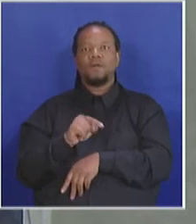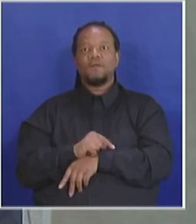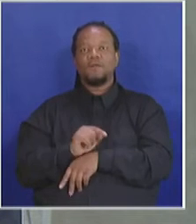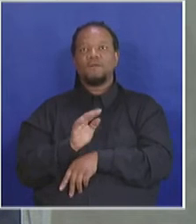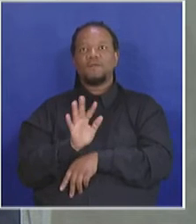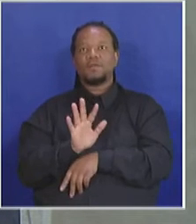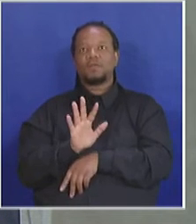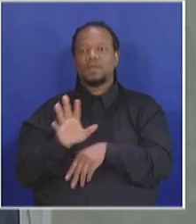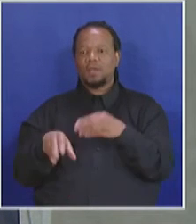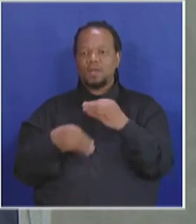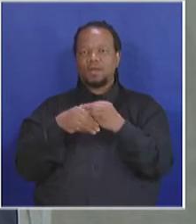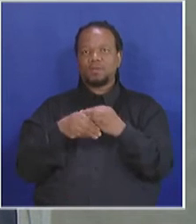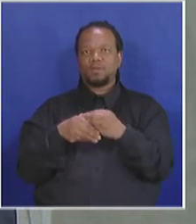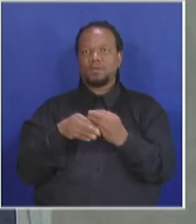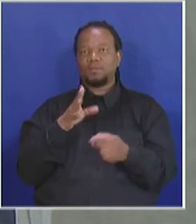the 15 seconds back,